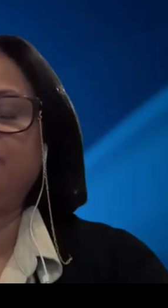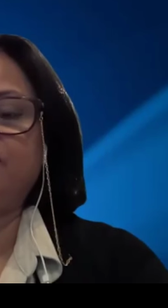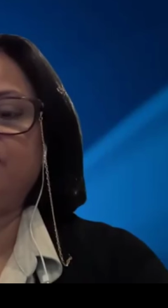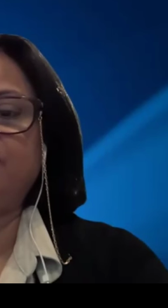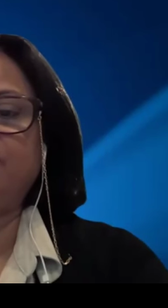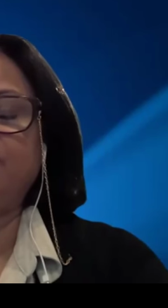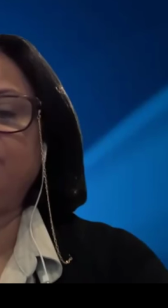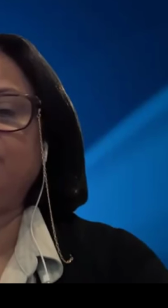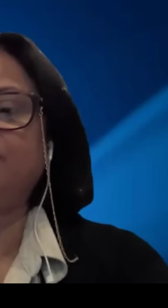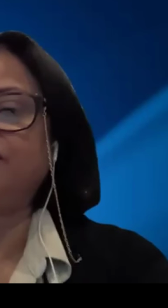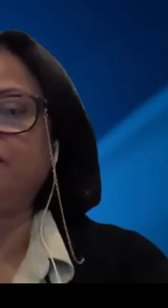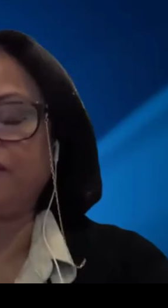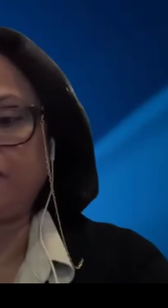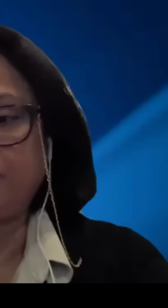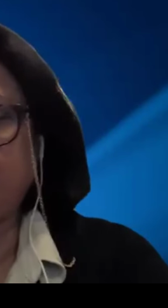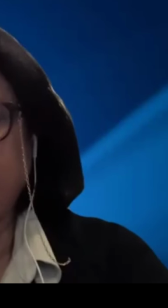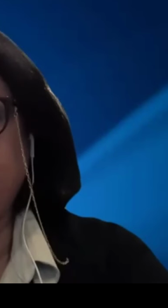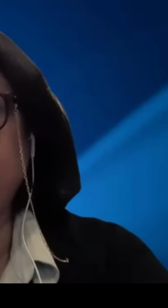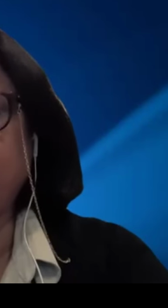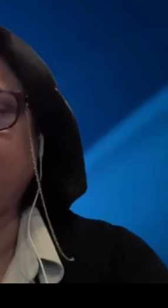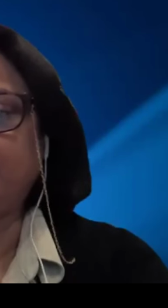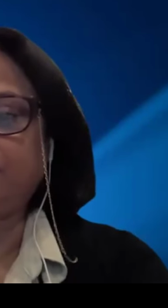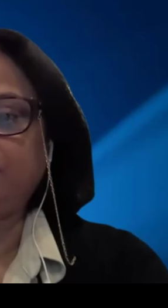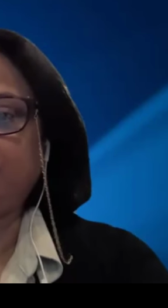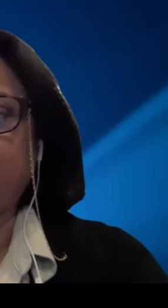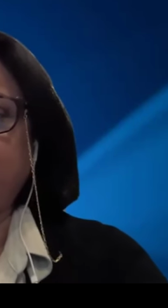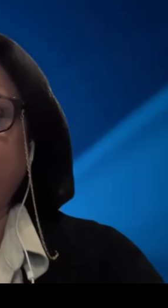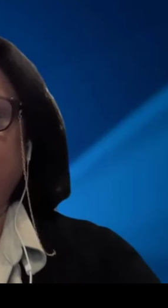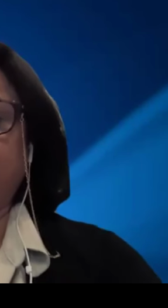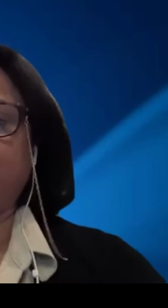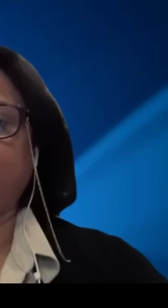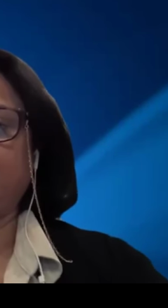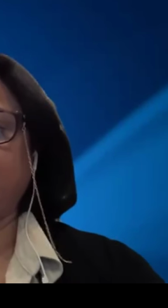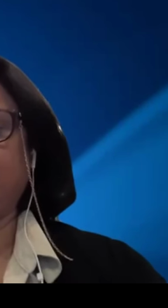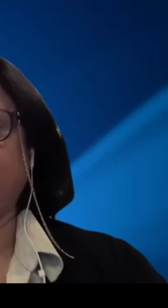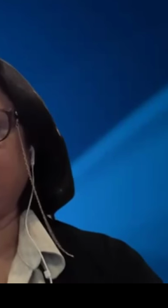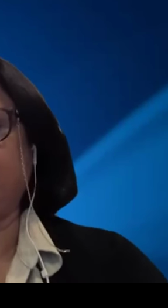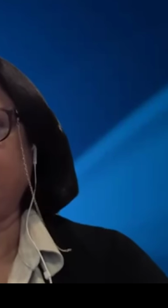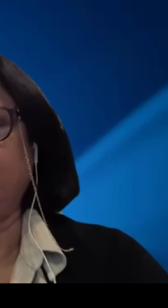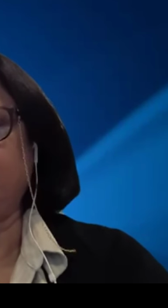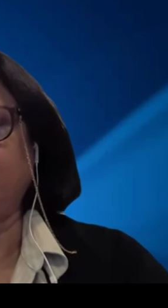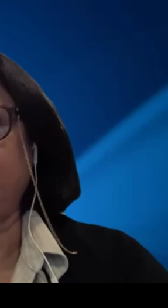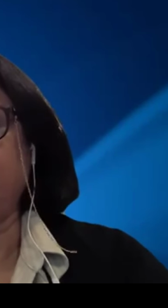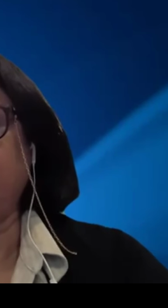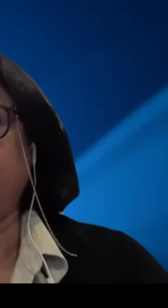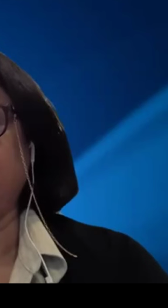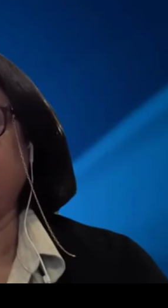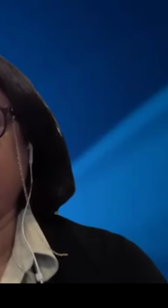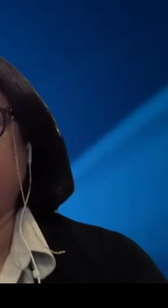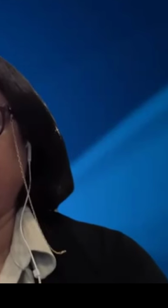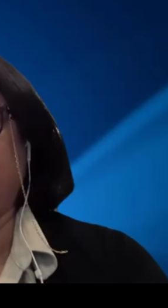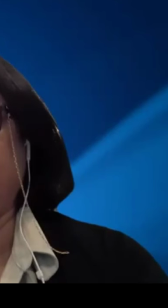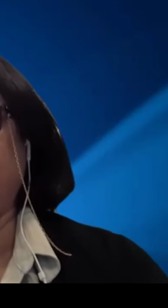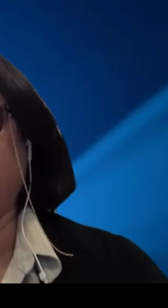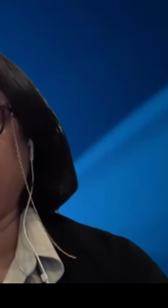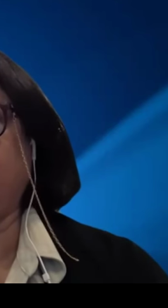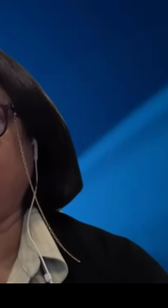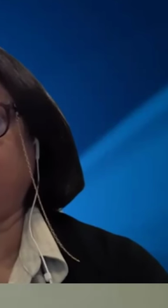welcome Ambassador Luis Gallegos Chiriboga, who's going to present to us the Global Initiative